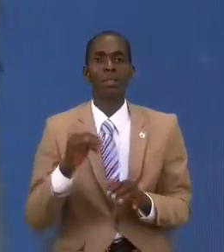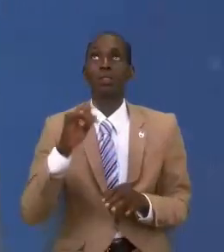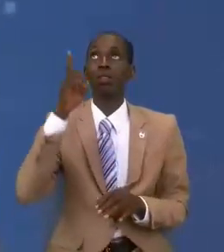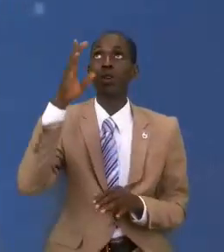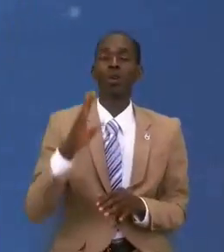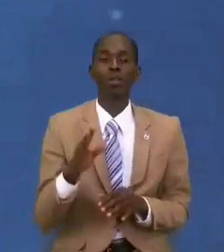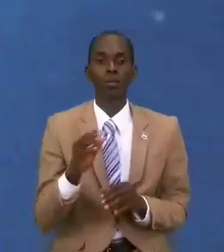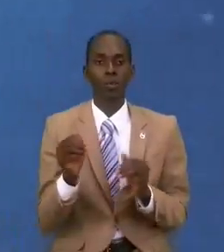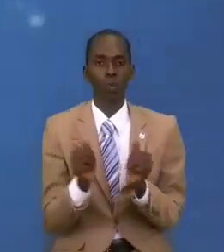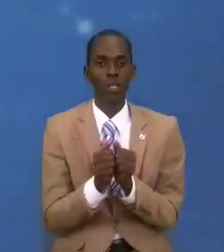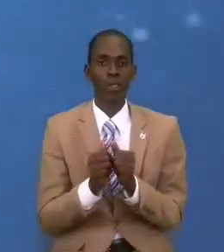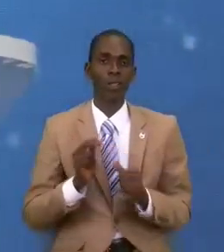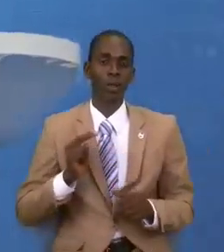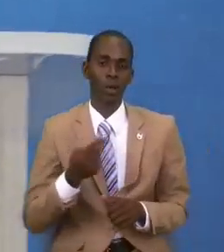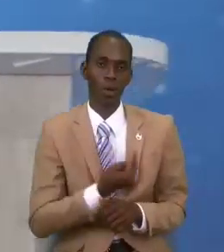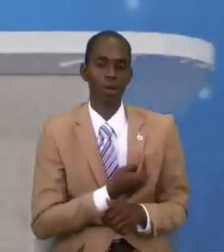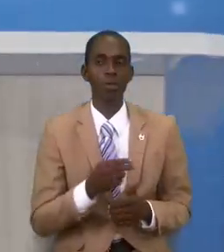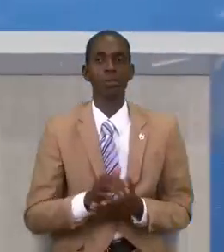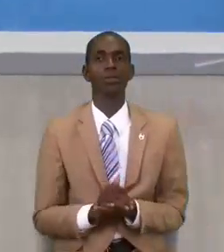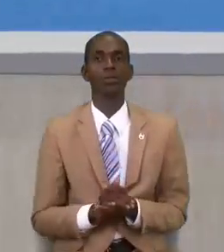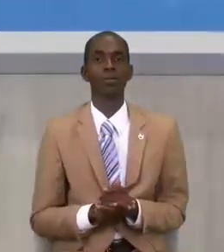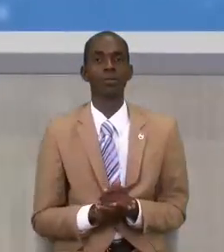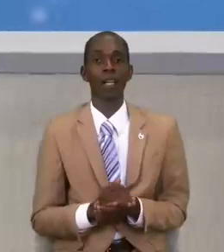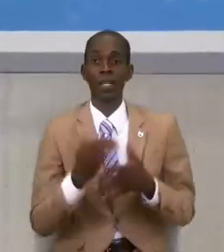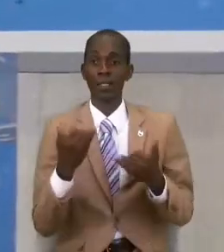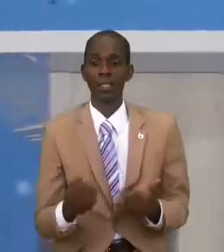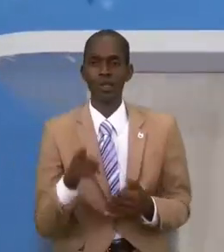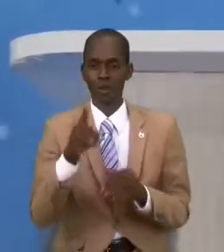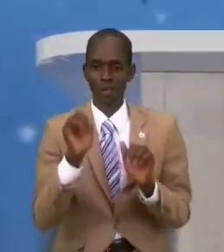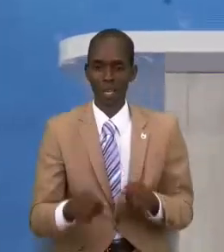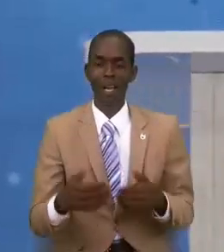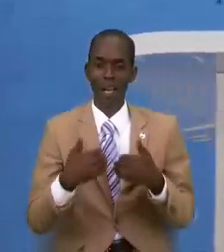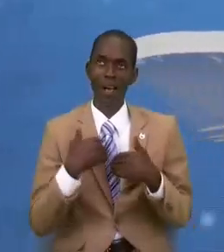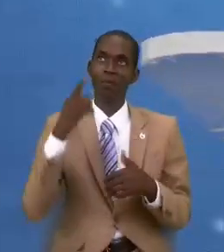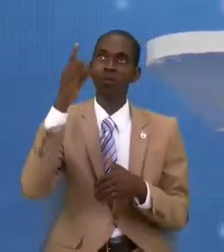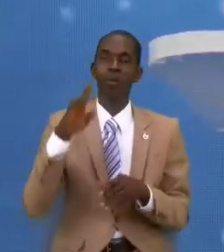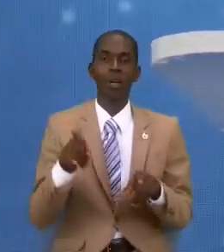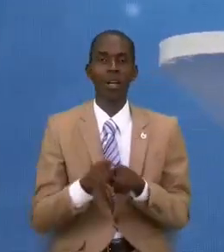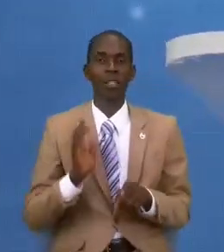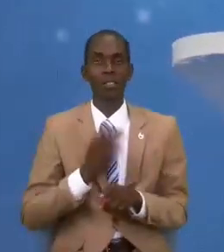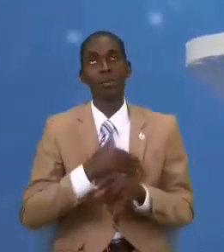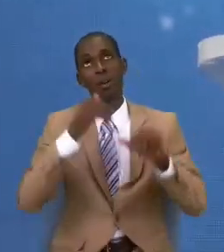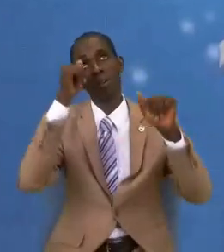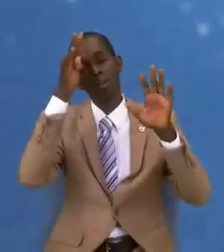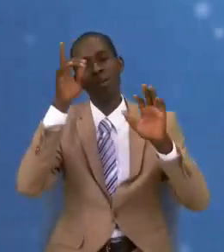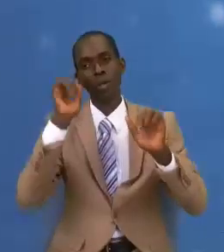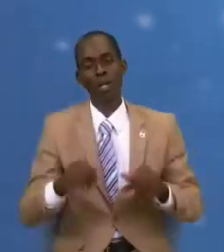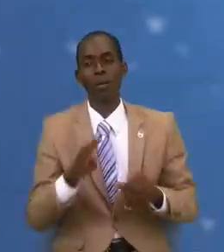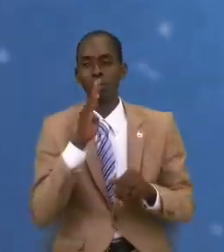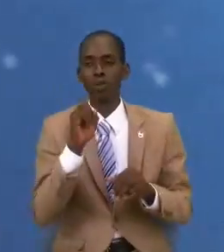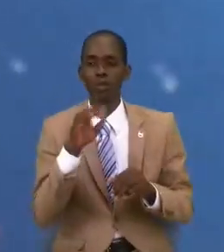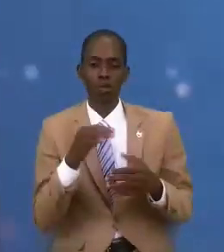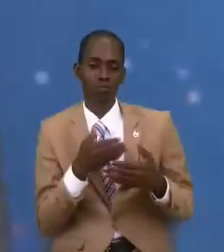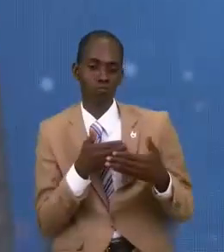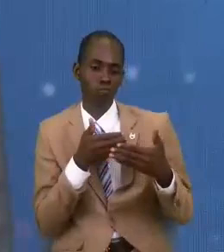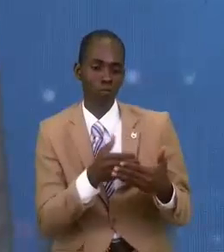we can have God as a father. We can be so intimate with him as a father because Christ had come, the